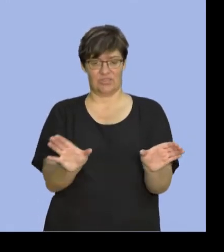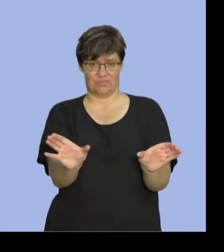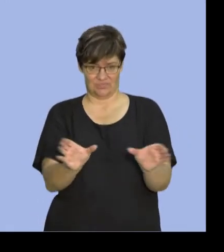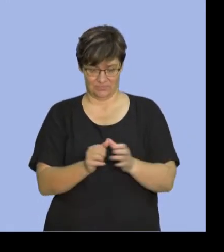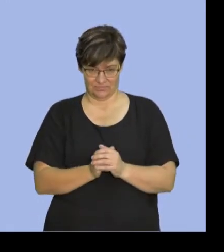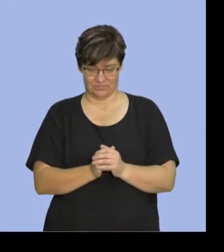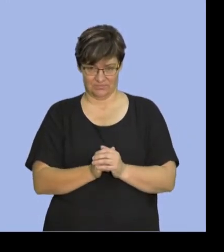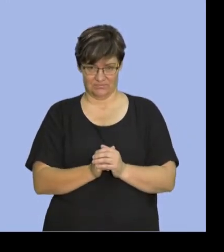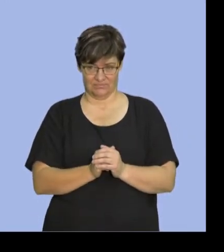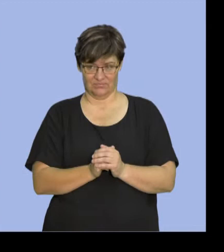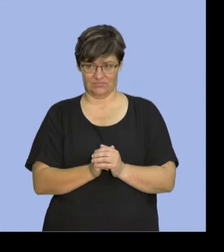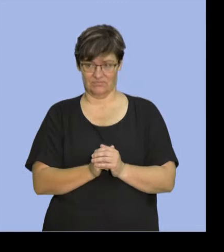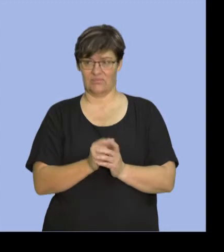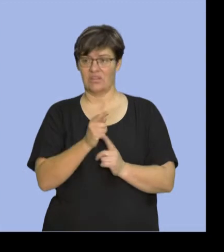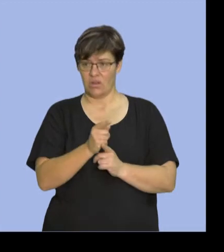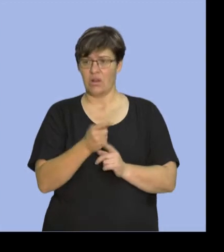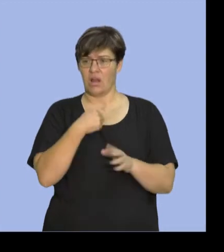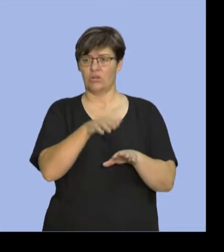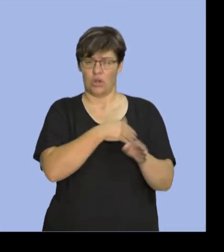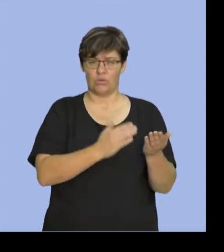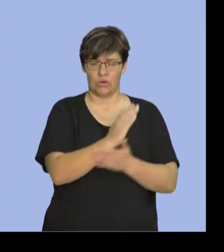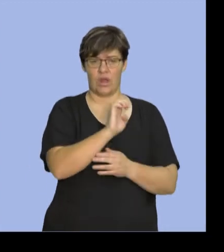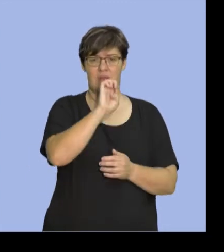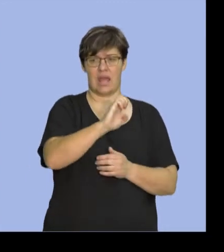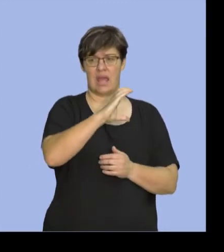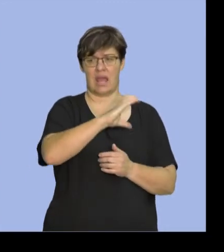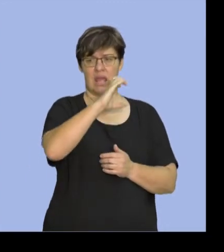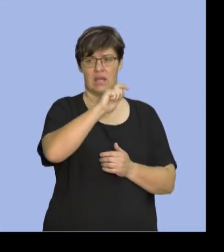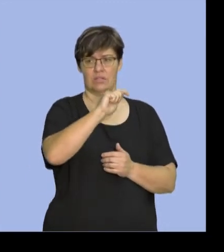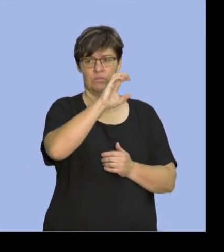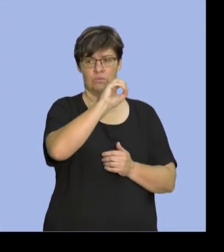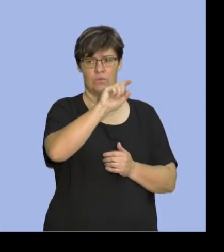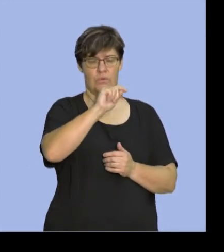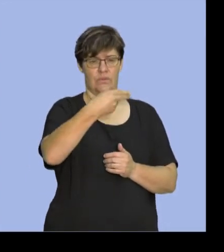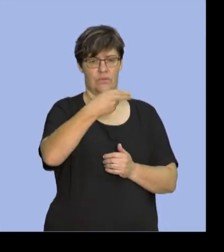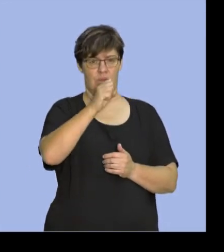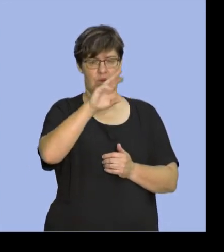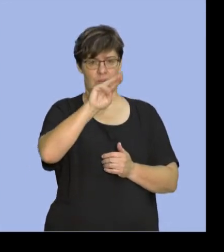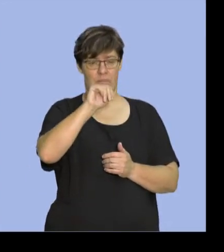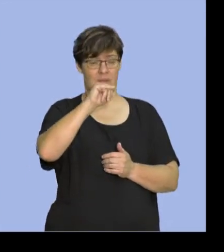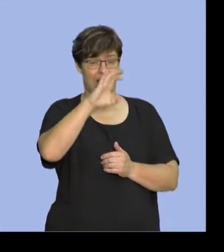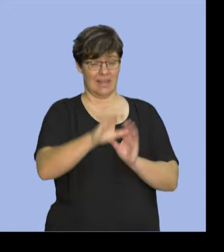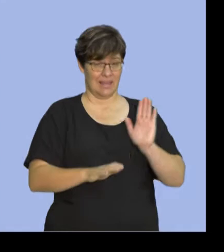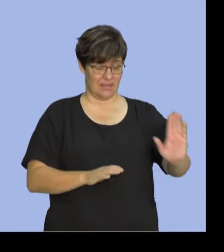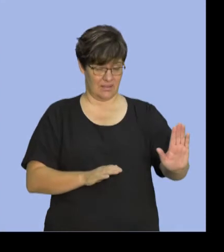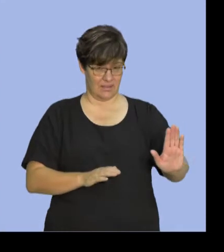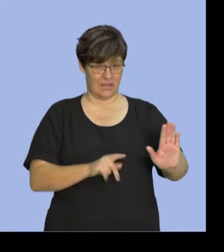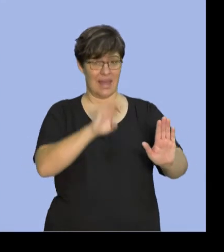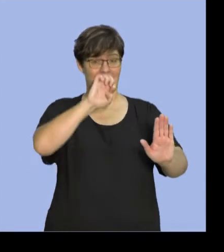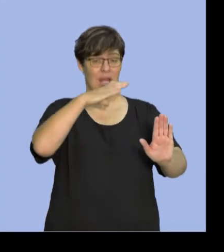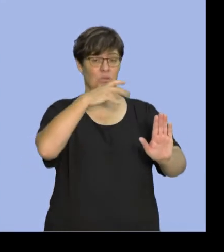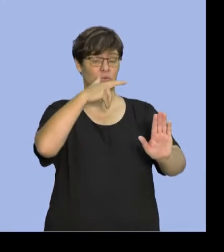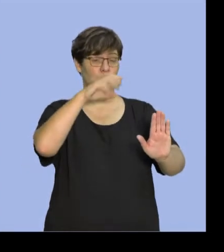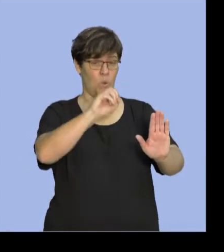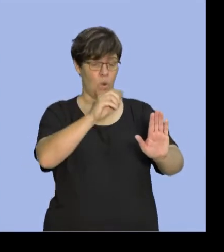And I'll pause and I'll go through this slowly. It's called ectothermic, and again the word ecto refers to